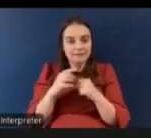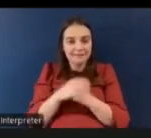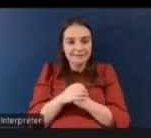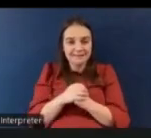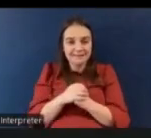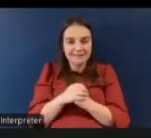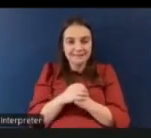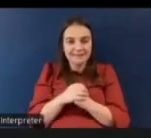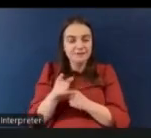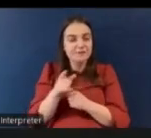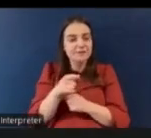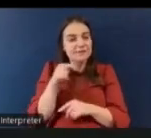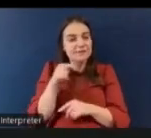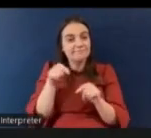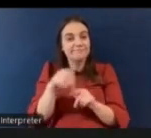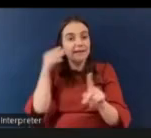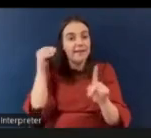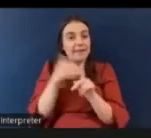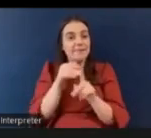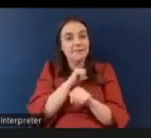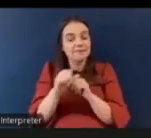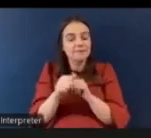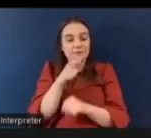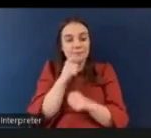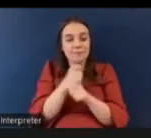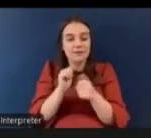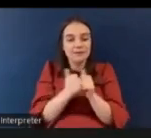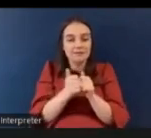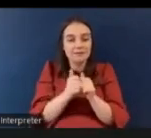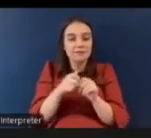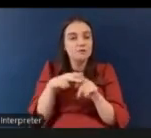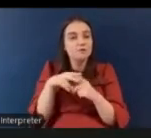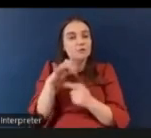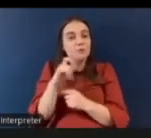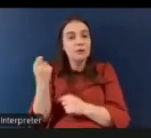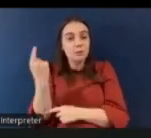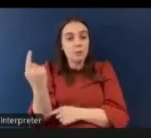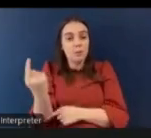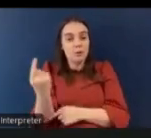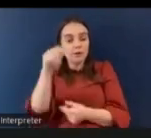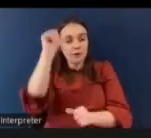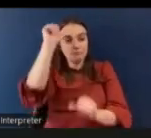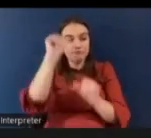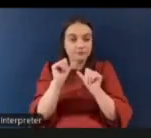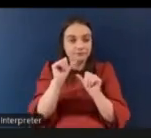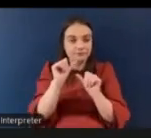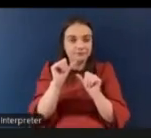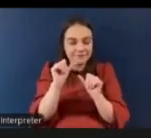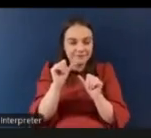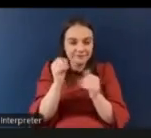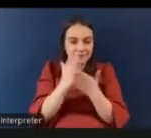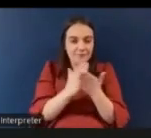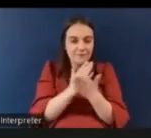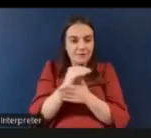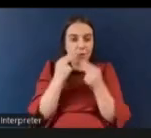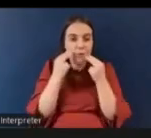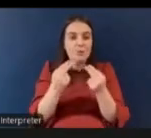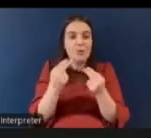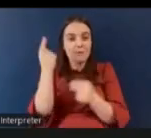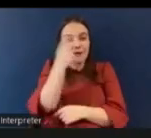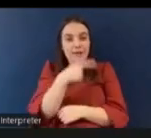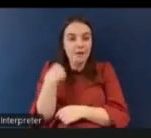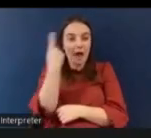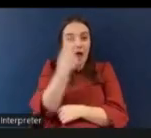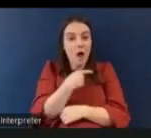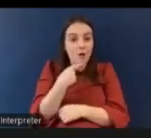the activities in toolkit number one, a very condensed version of it, mind you, because we normally allow an hour for this activity, but